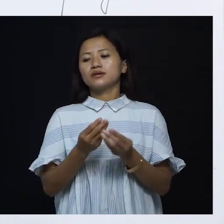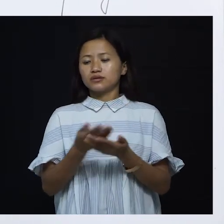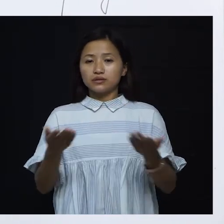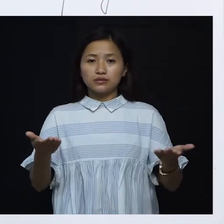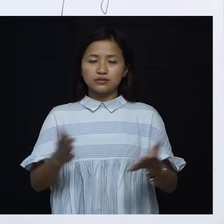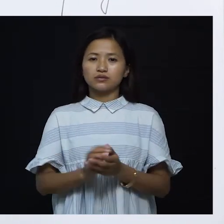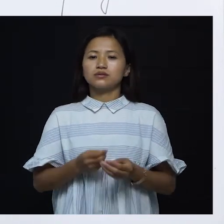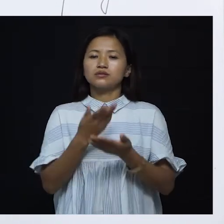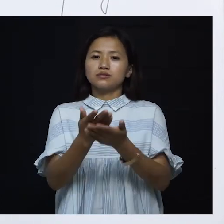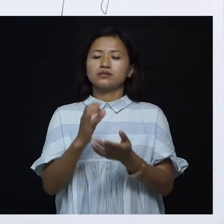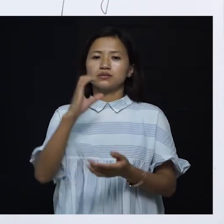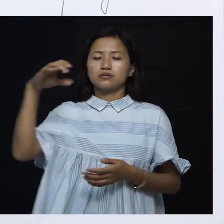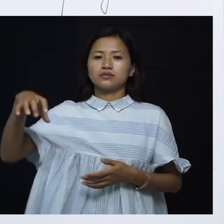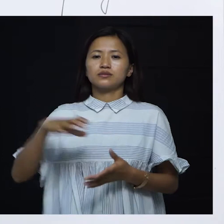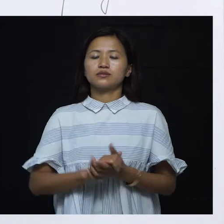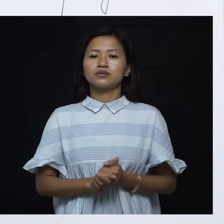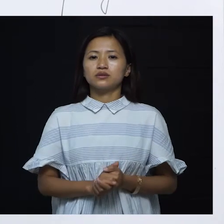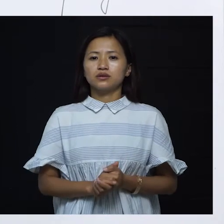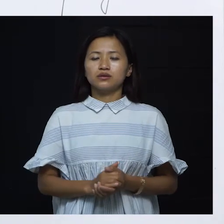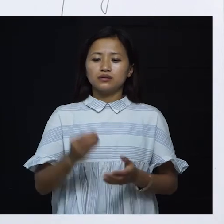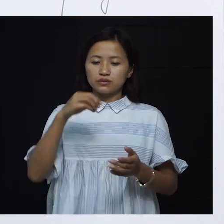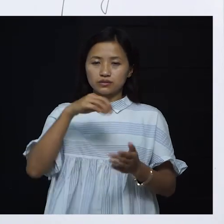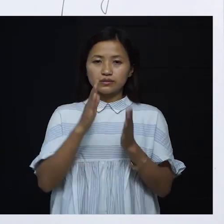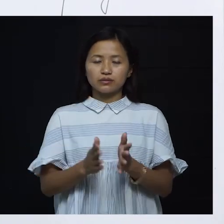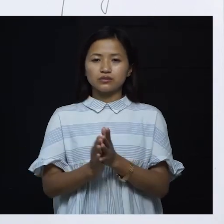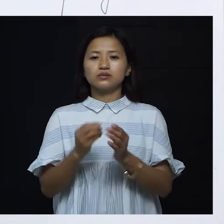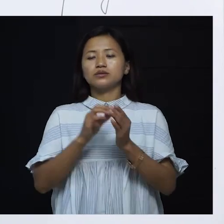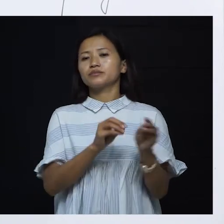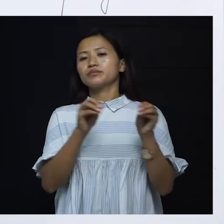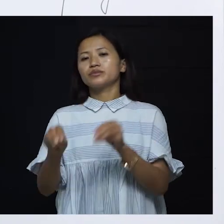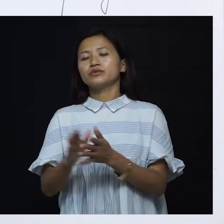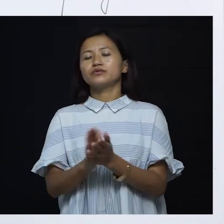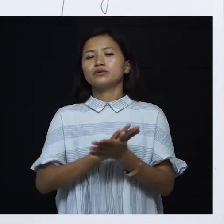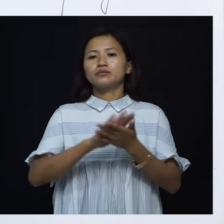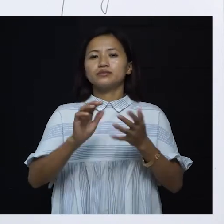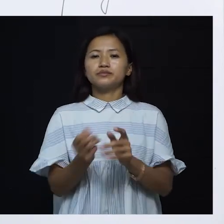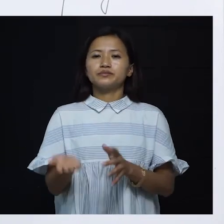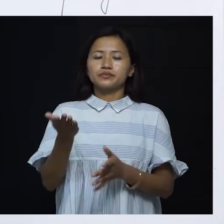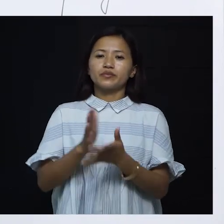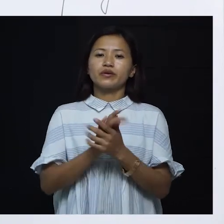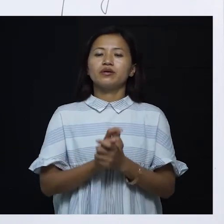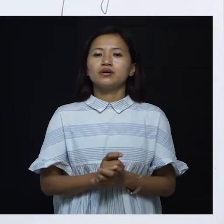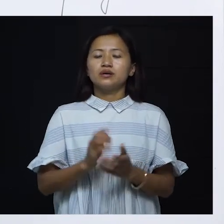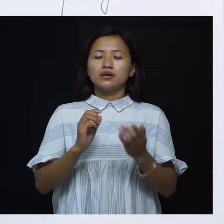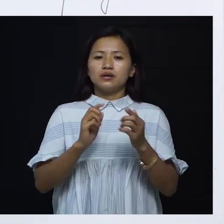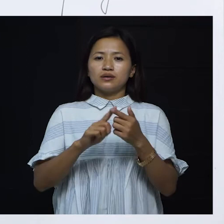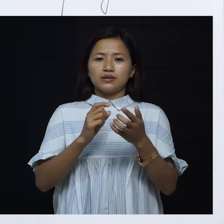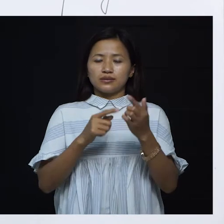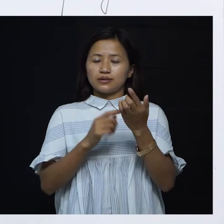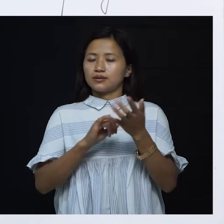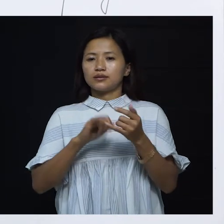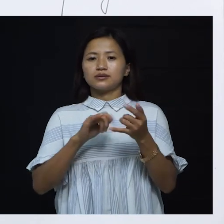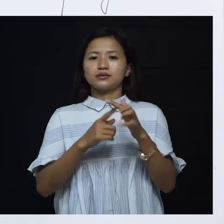in short supply in the country. So in order to improve the supply position of certain essential commodities,